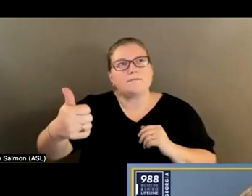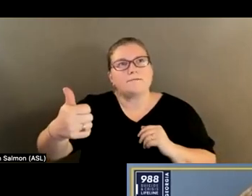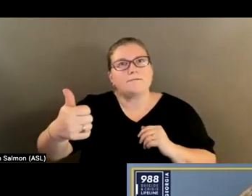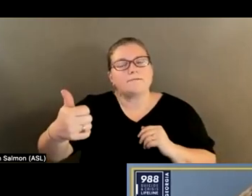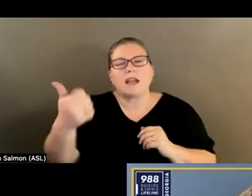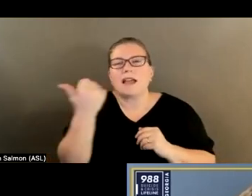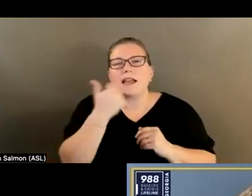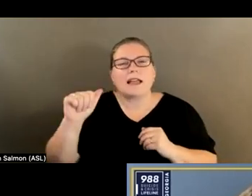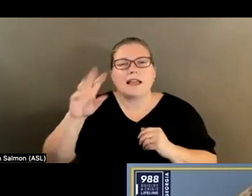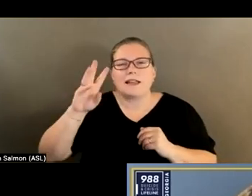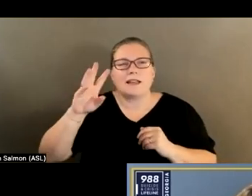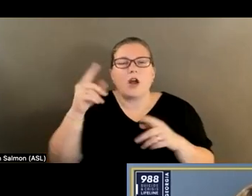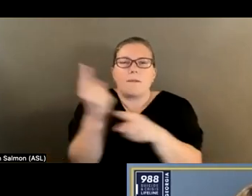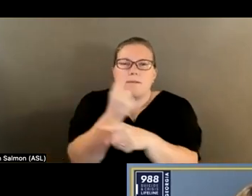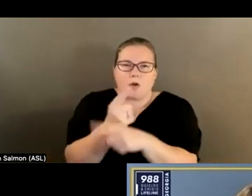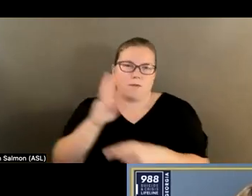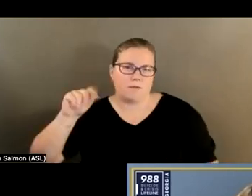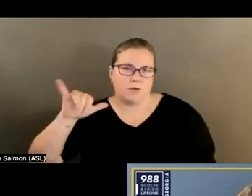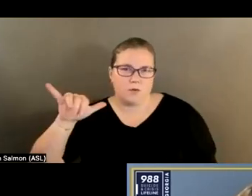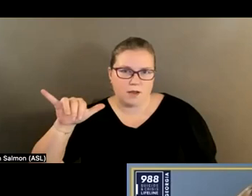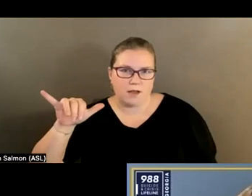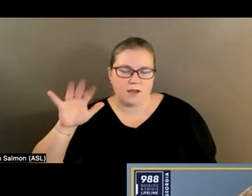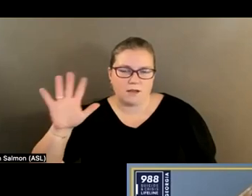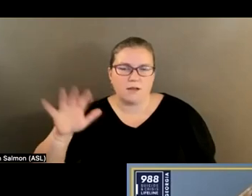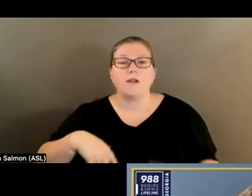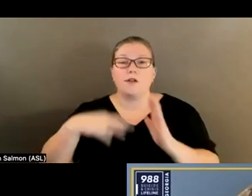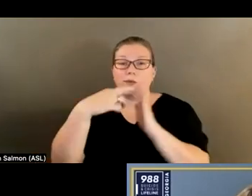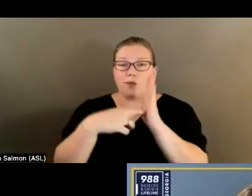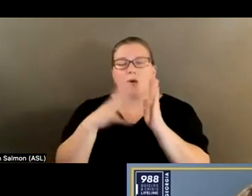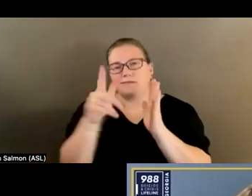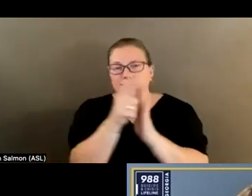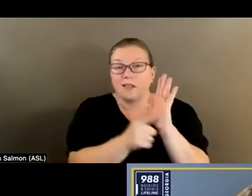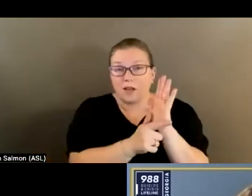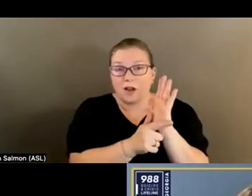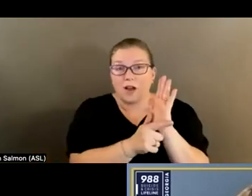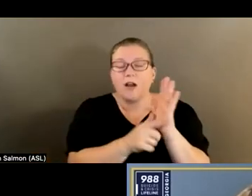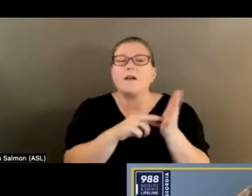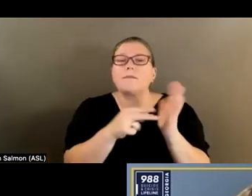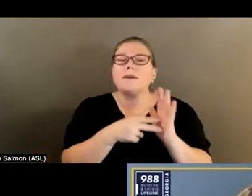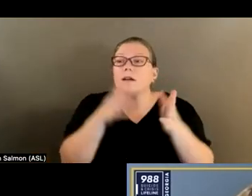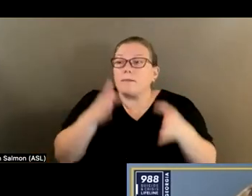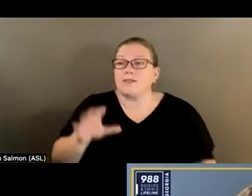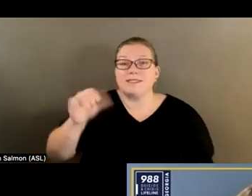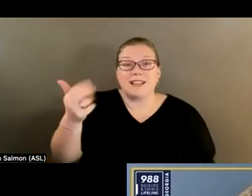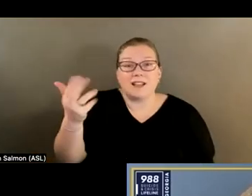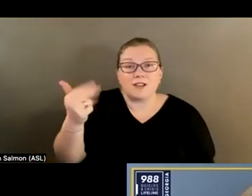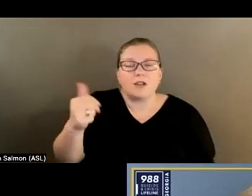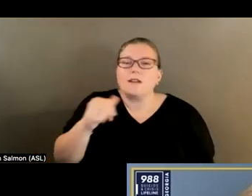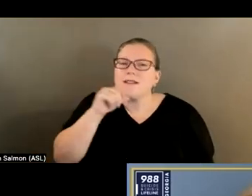and appropriate manner. So the way the rules work, the law works, is that a person on a 1013 order does not have to